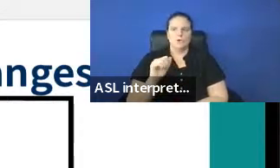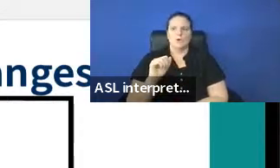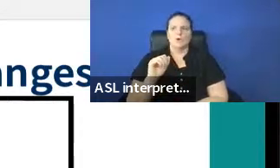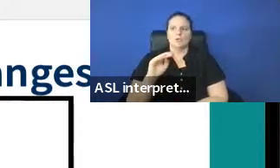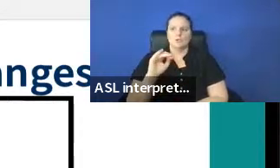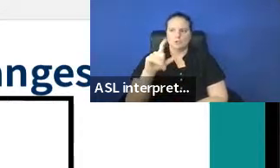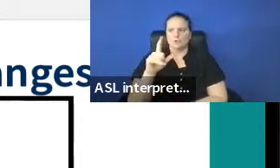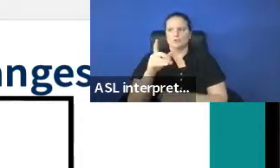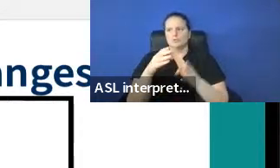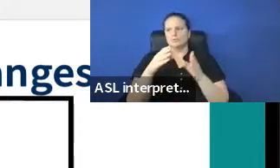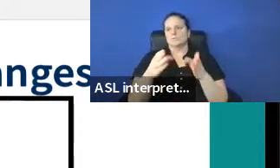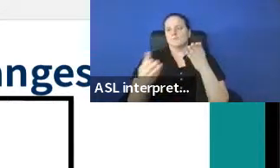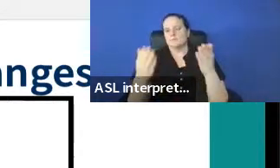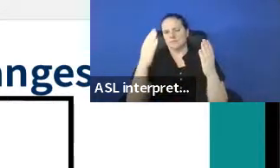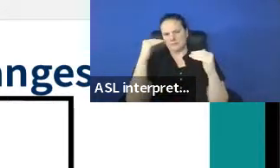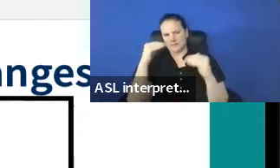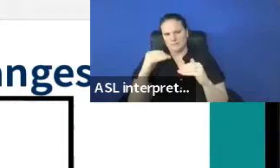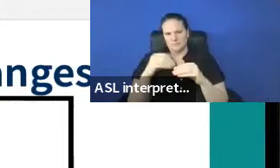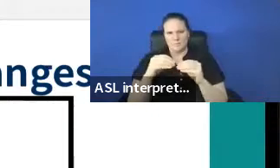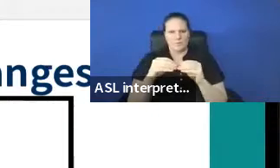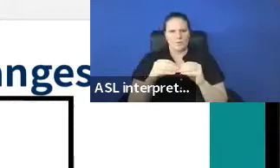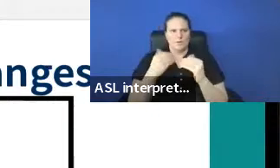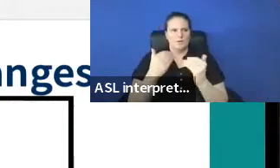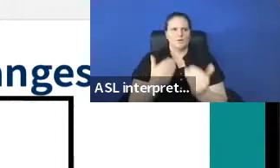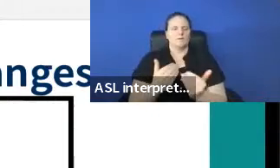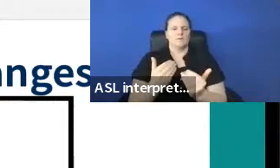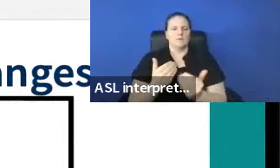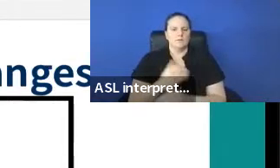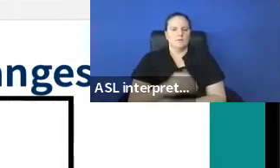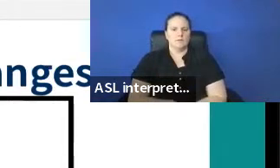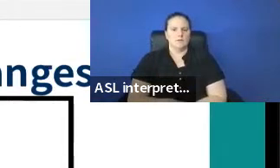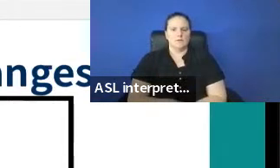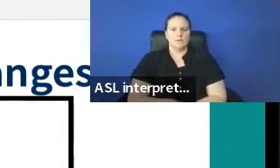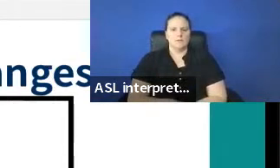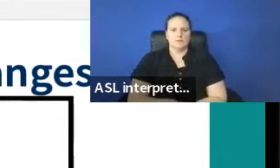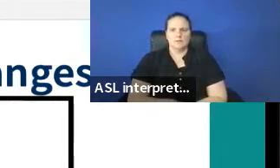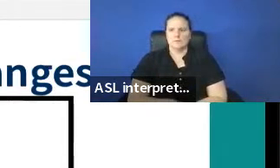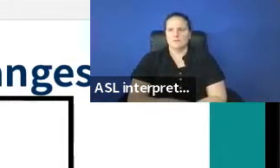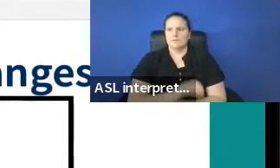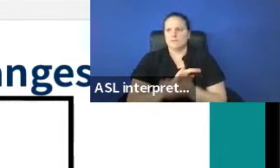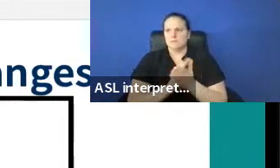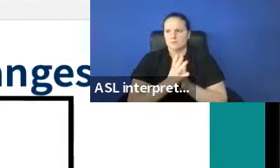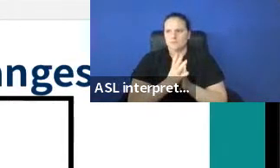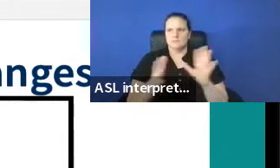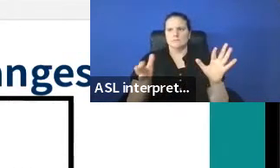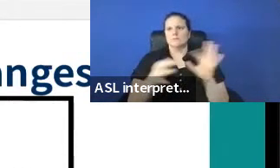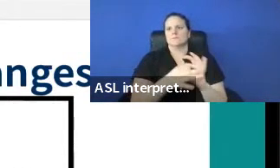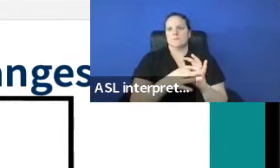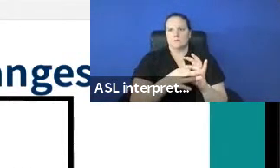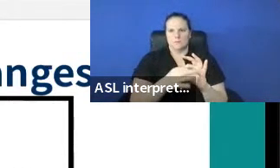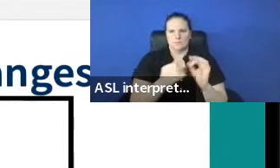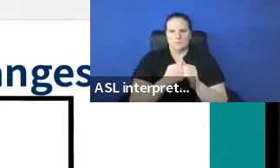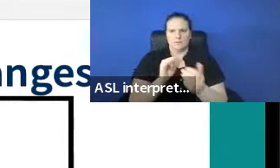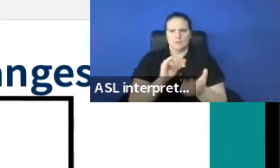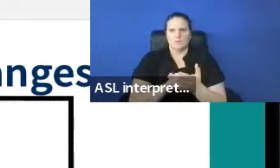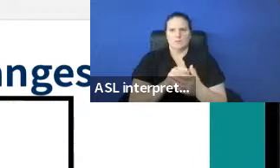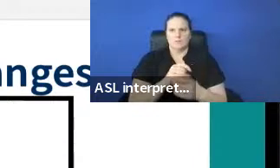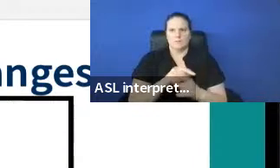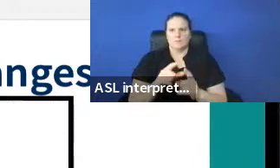might be expected to be a little bit heavier traffic where the ramp terminals connect to, versus